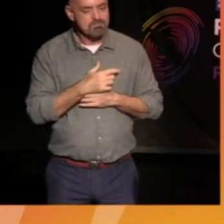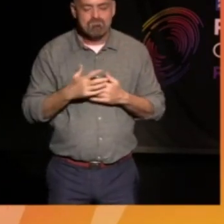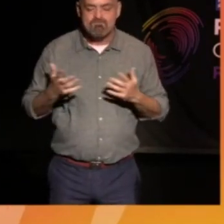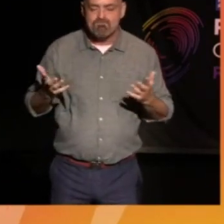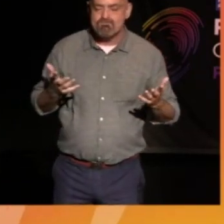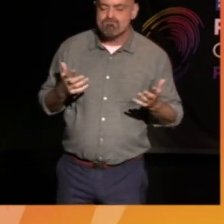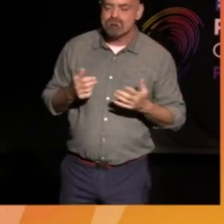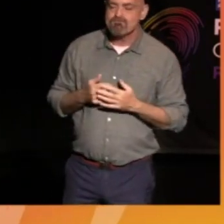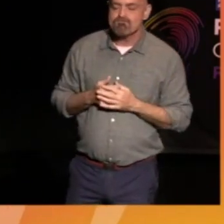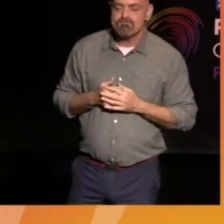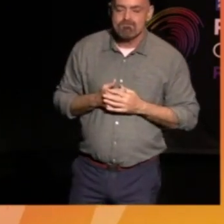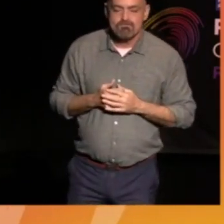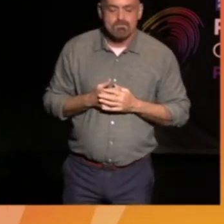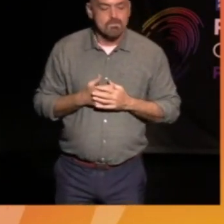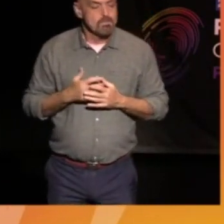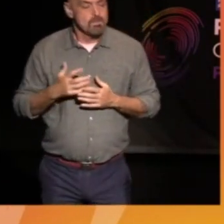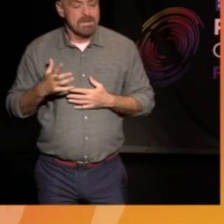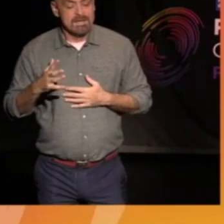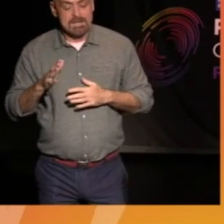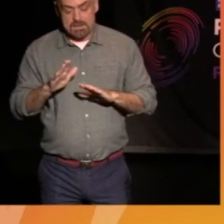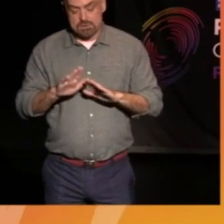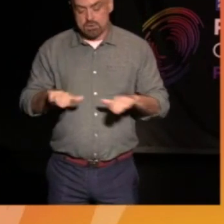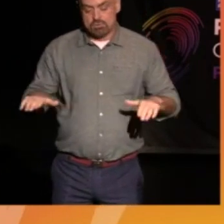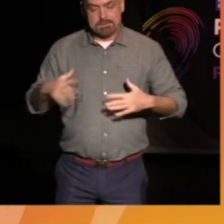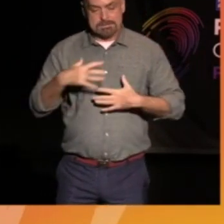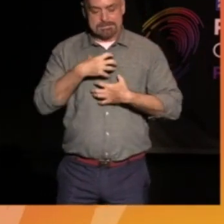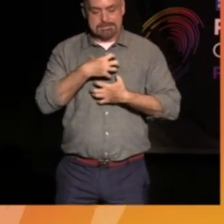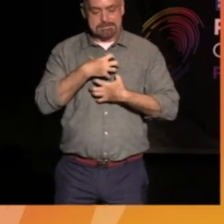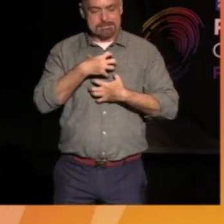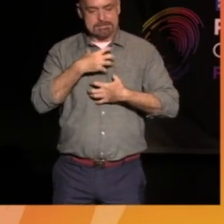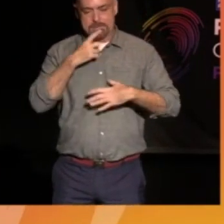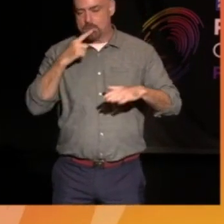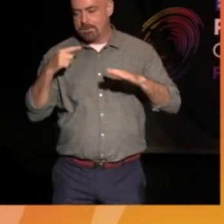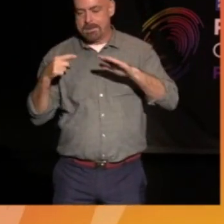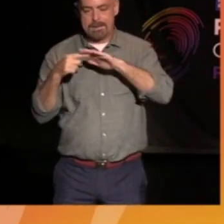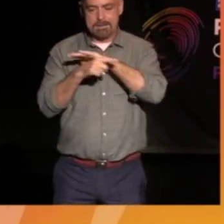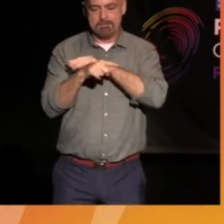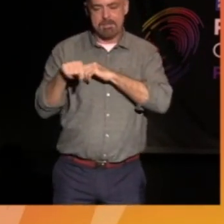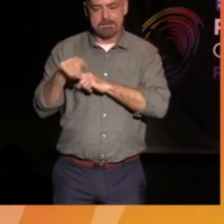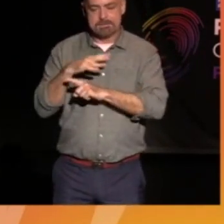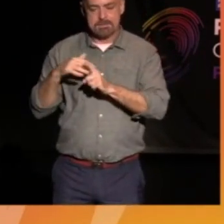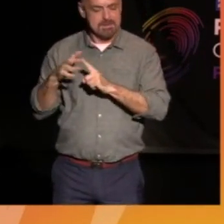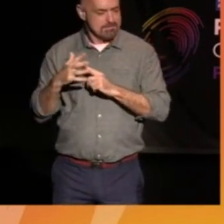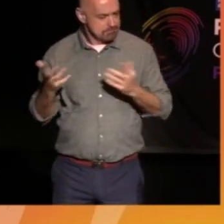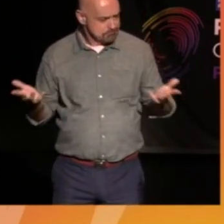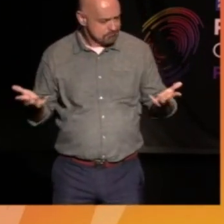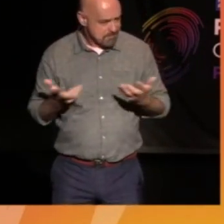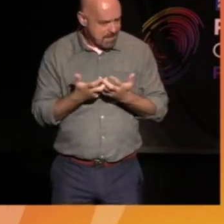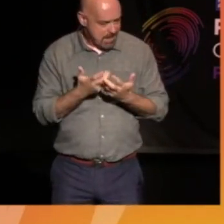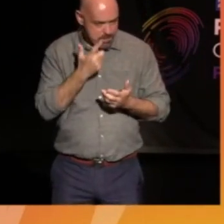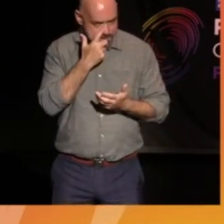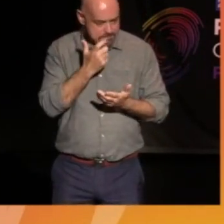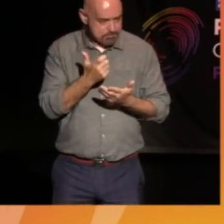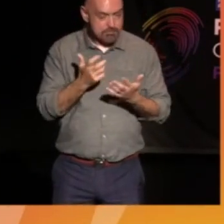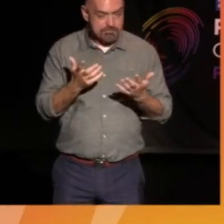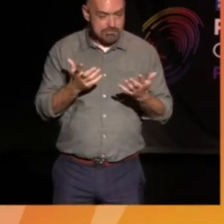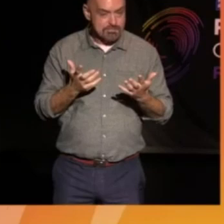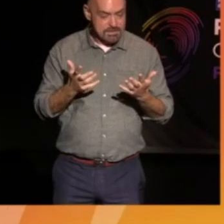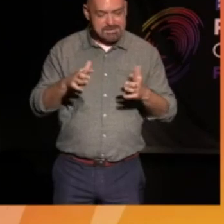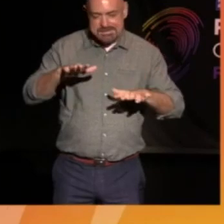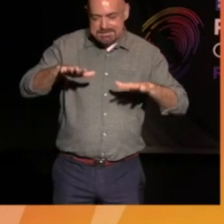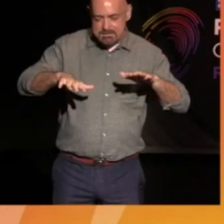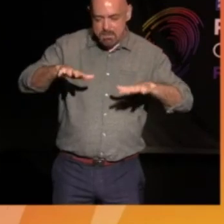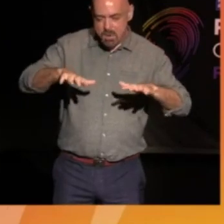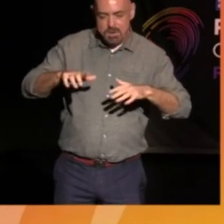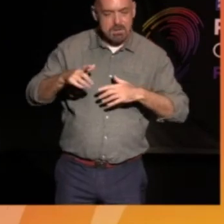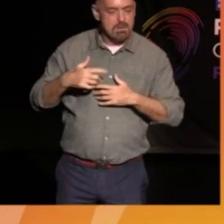Children scared to leave the situation that they're in. How can it's not unlike